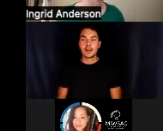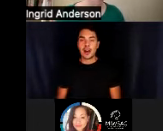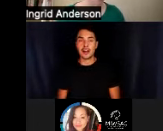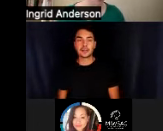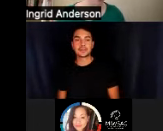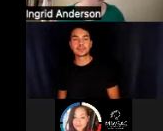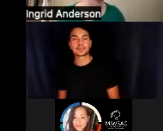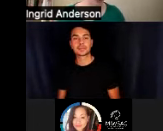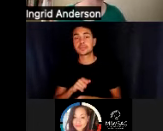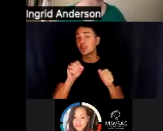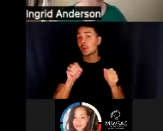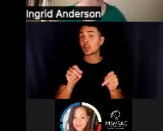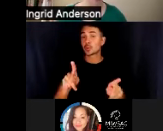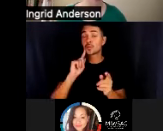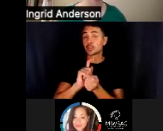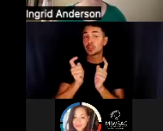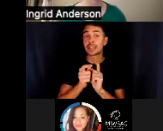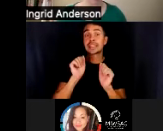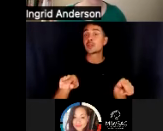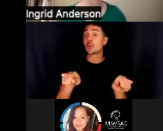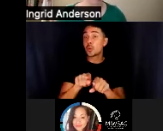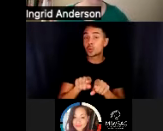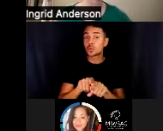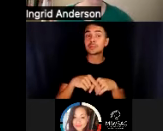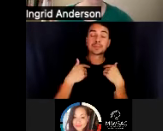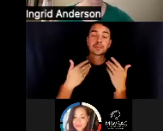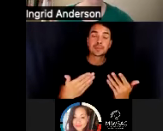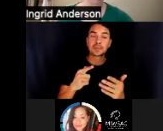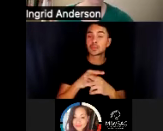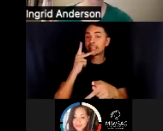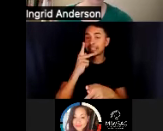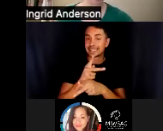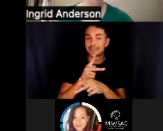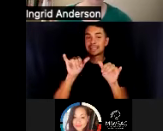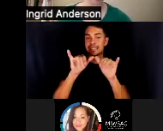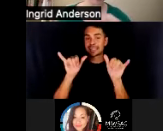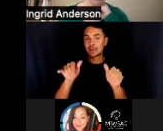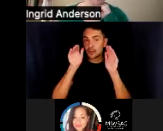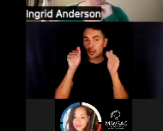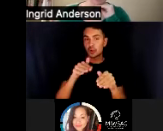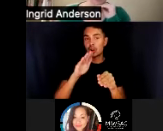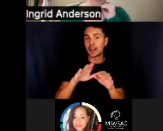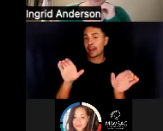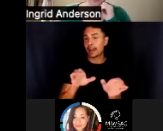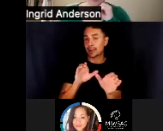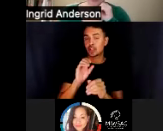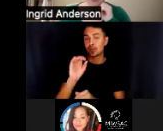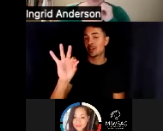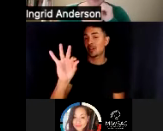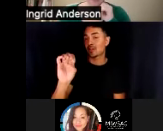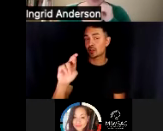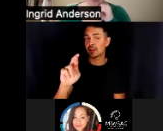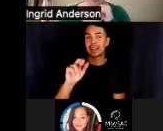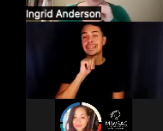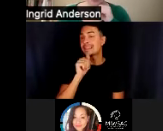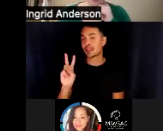So those opportunities for change can also be to keep the systems focused on the actions of the offenders and not the